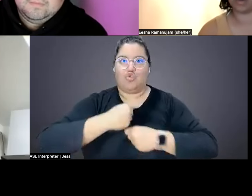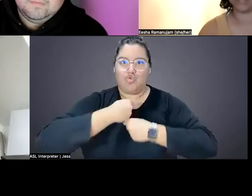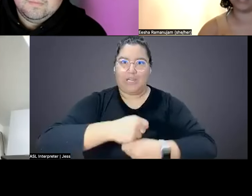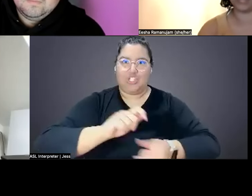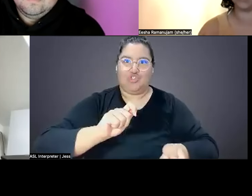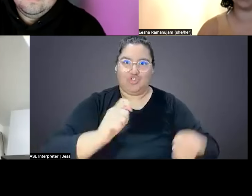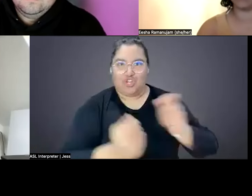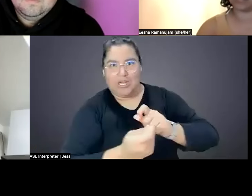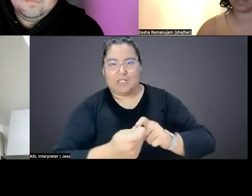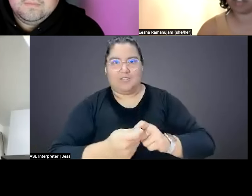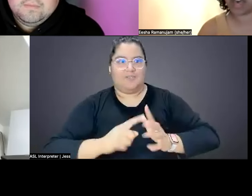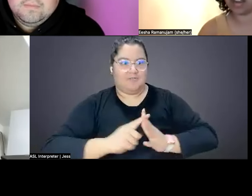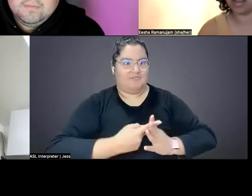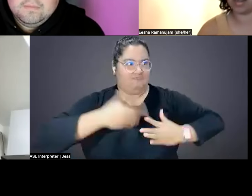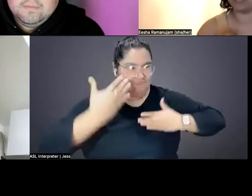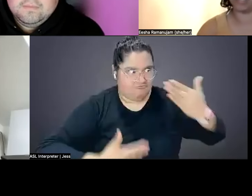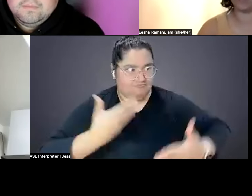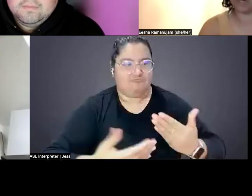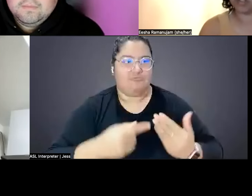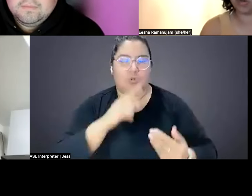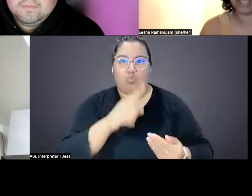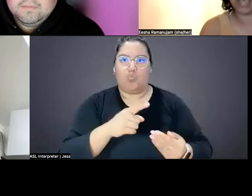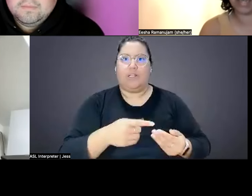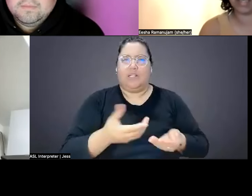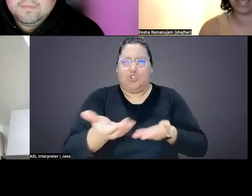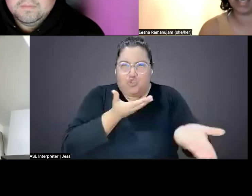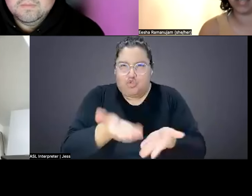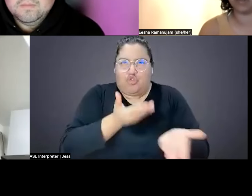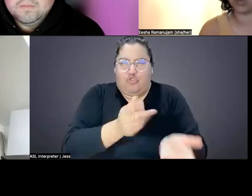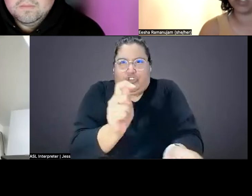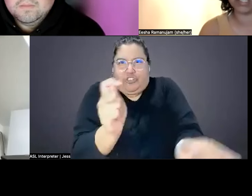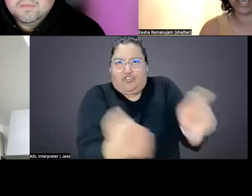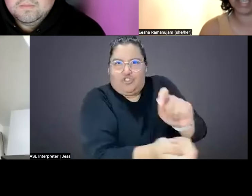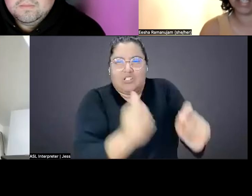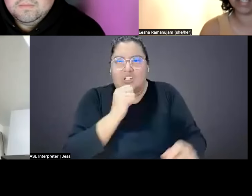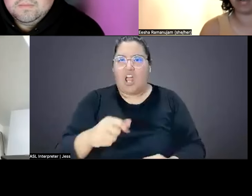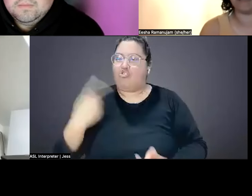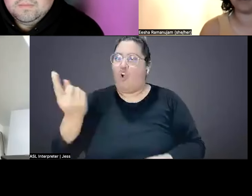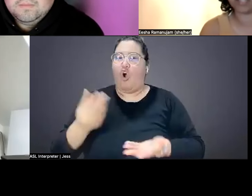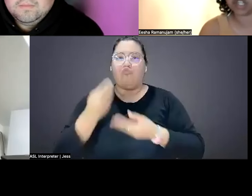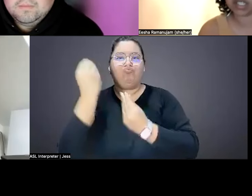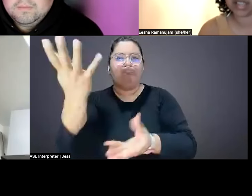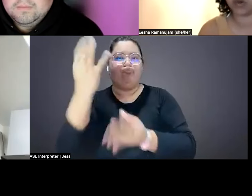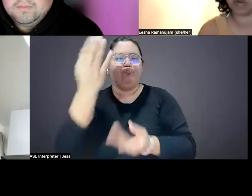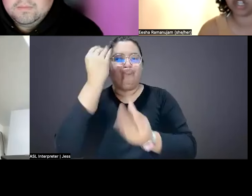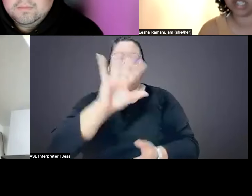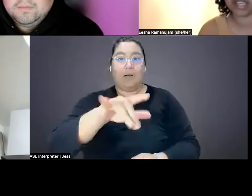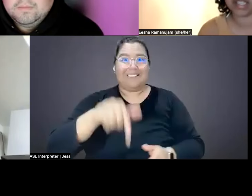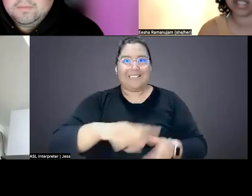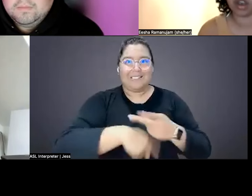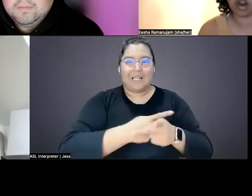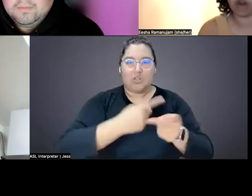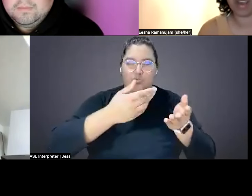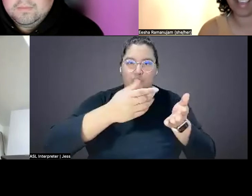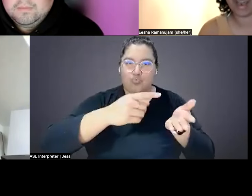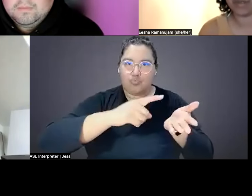satisfying curiosity in service of that, not just for its own sake. And I think that resources like this and conversations like this or projects like